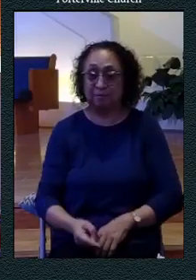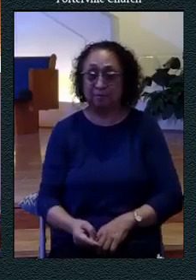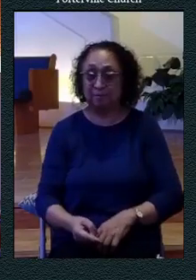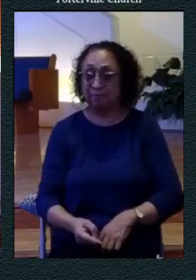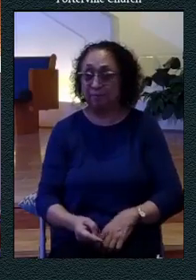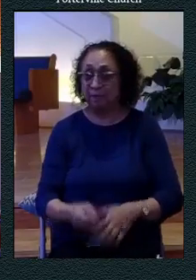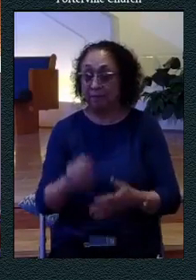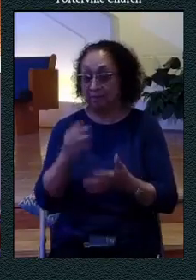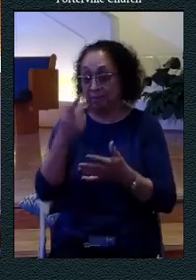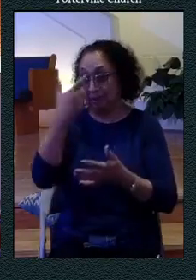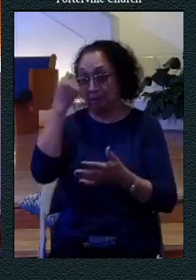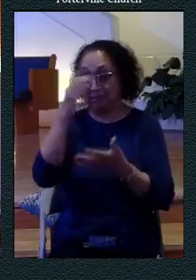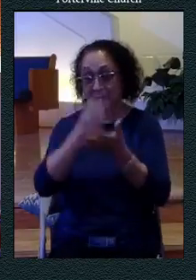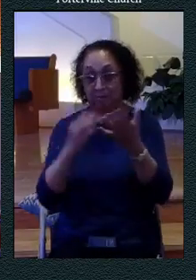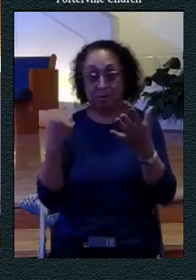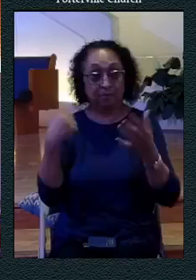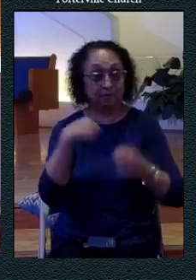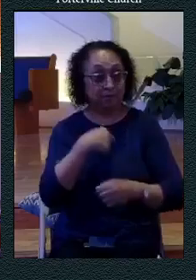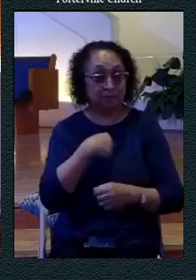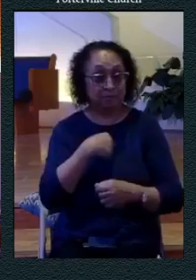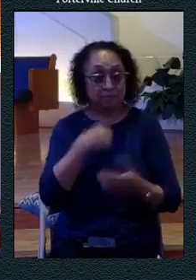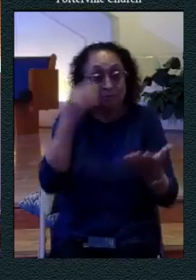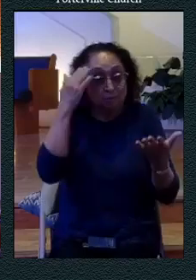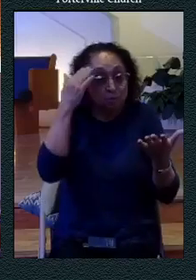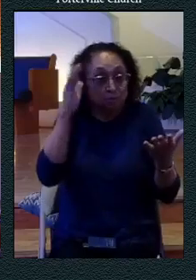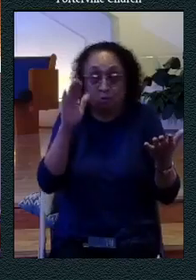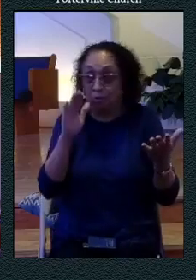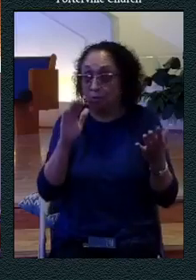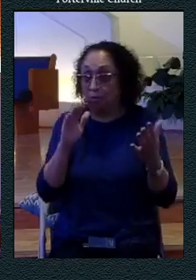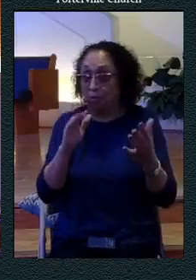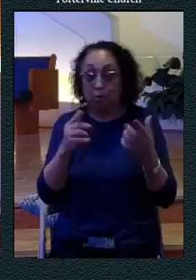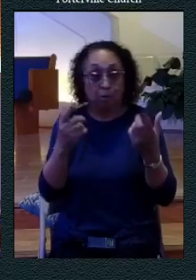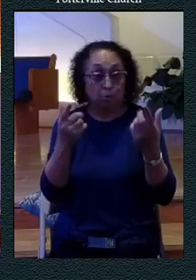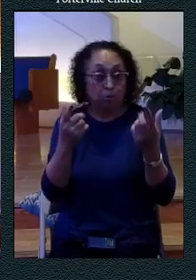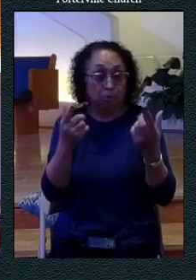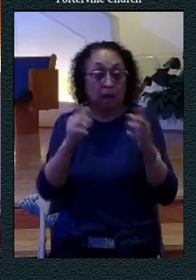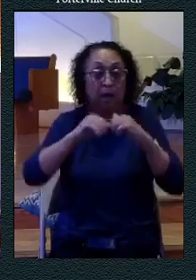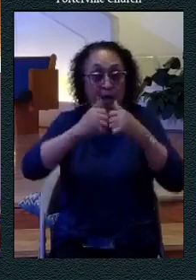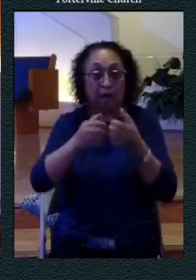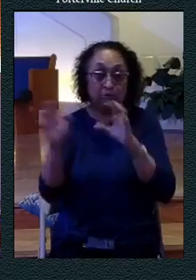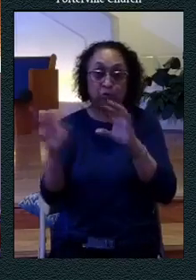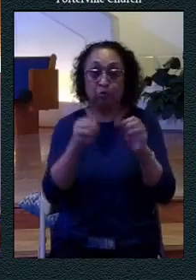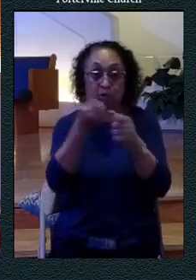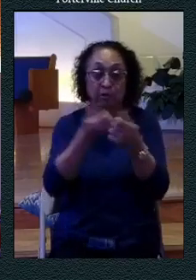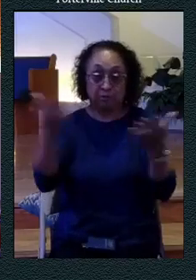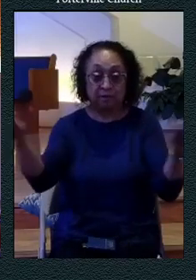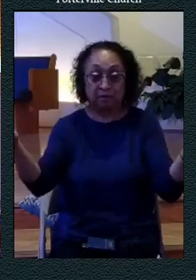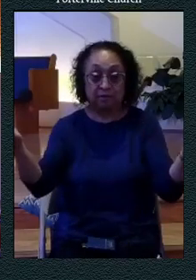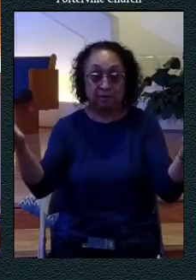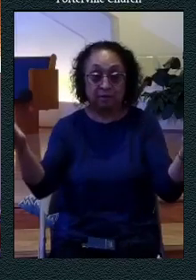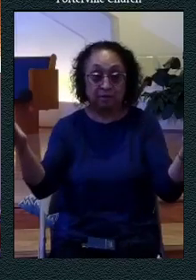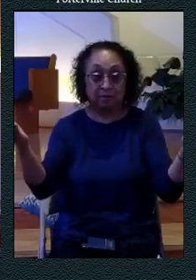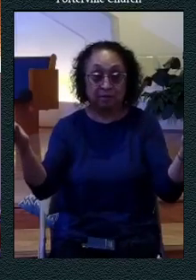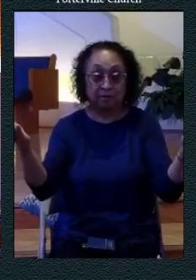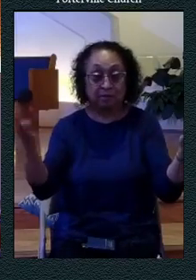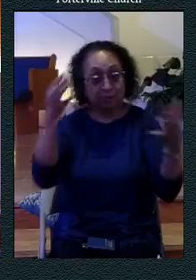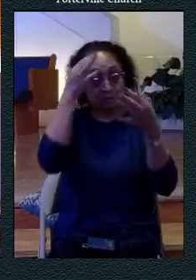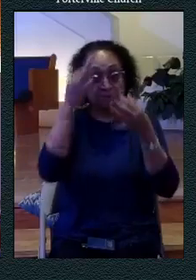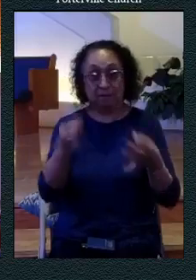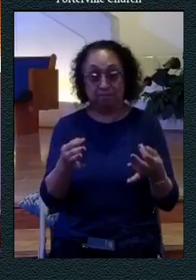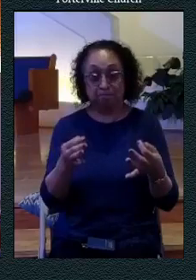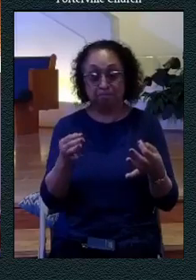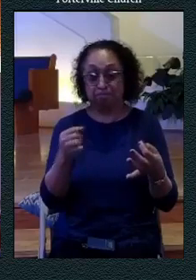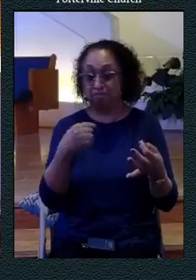Because some of us can't figure out how to do everything, some of us don't do anything.